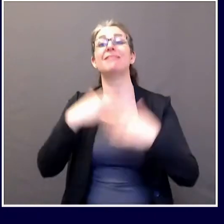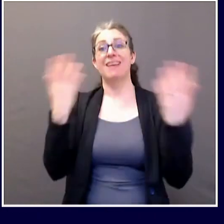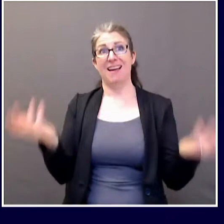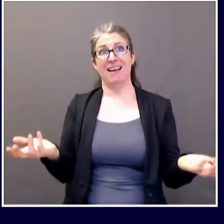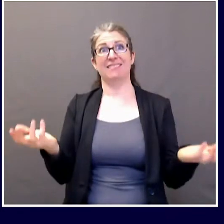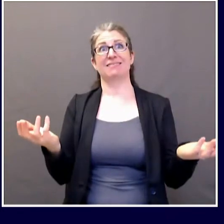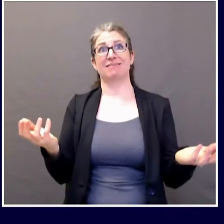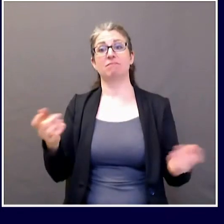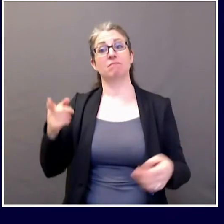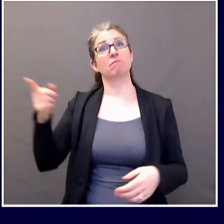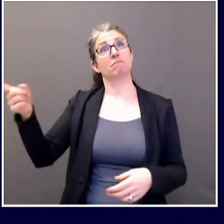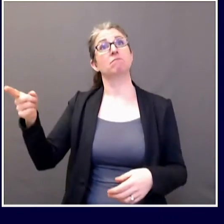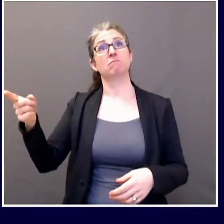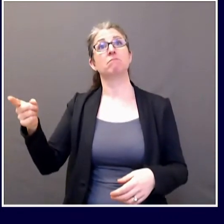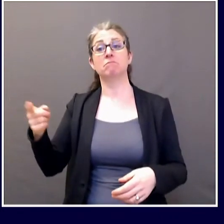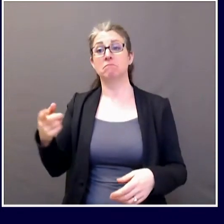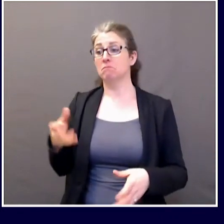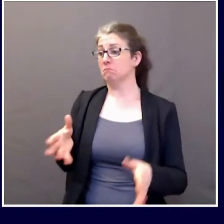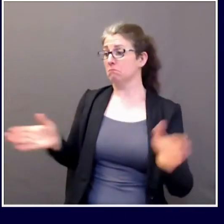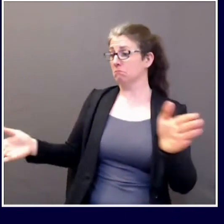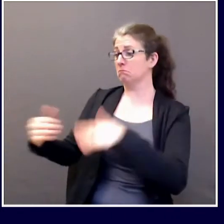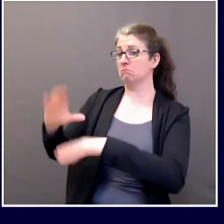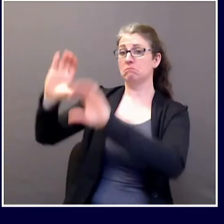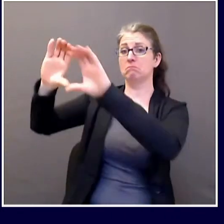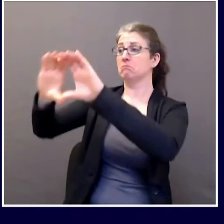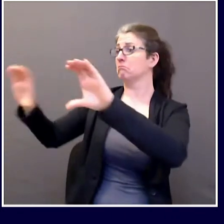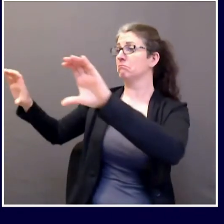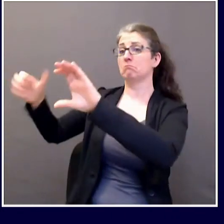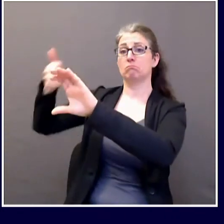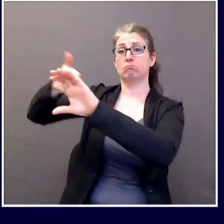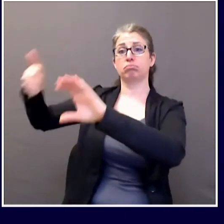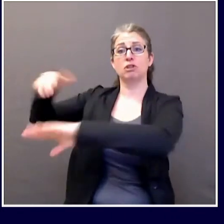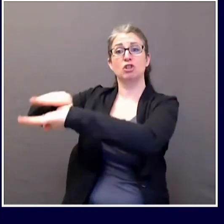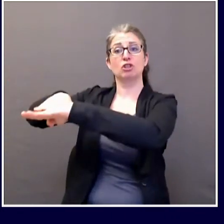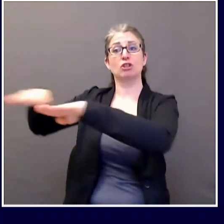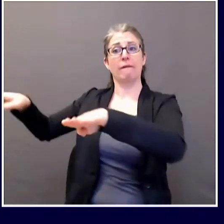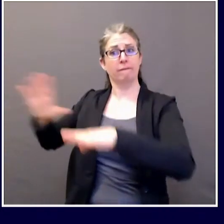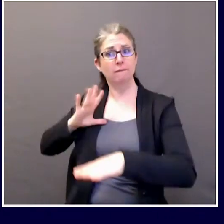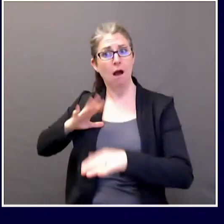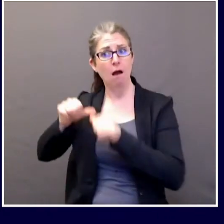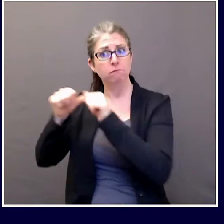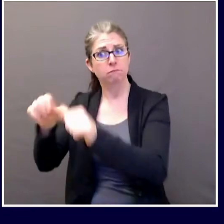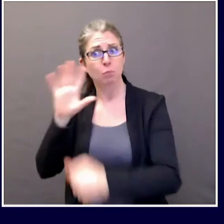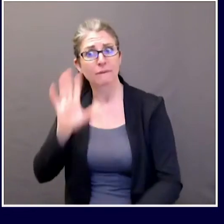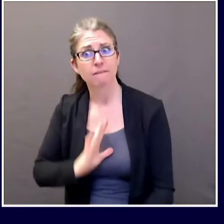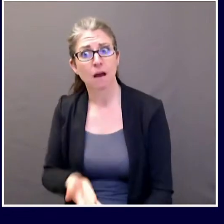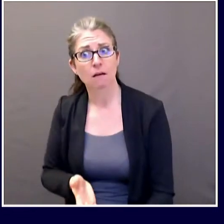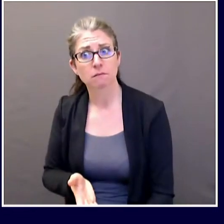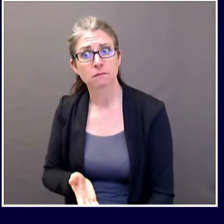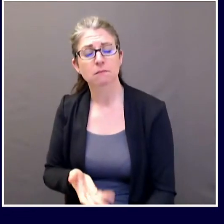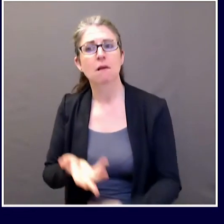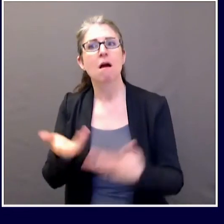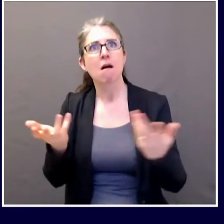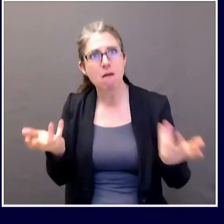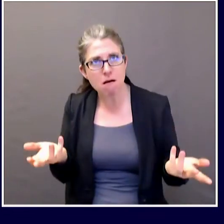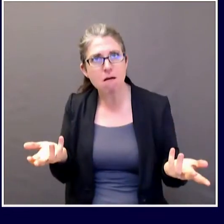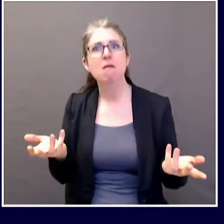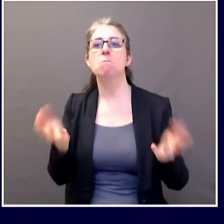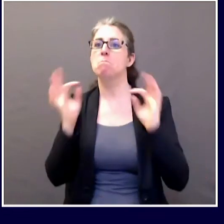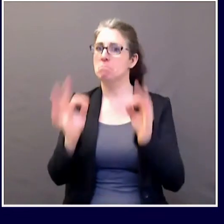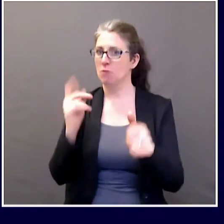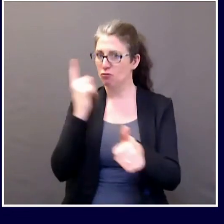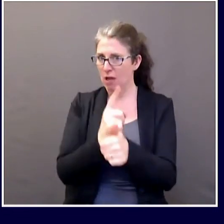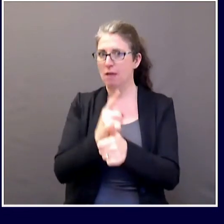That's also true, but not what I want to focus on today. You may have heard that it can be manufactured at significant